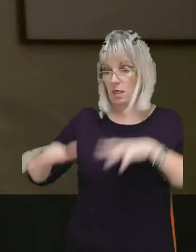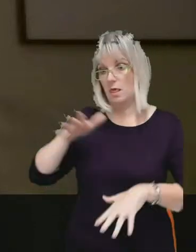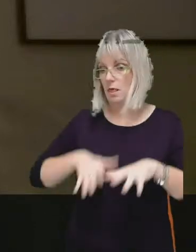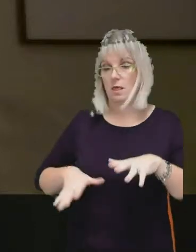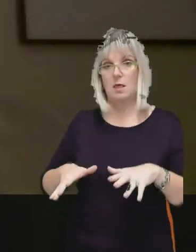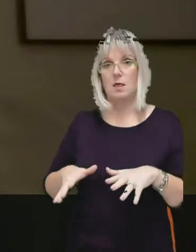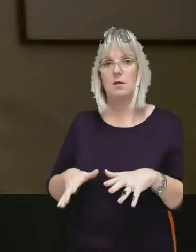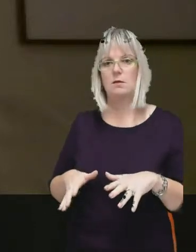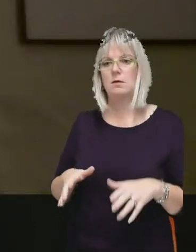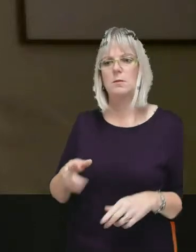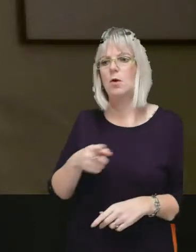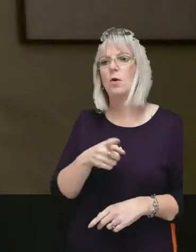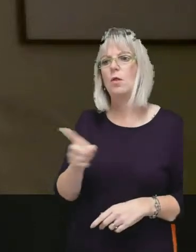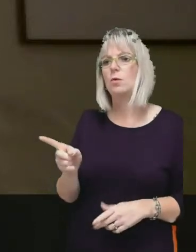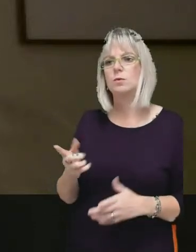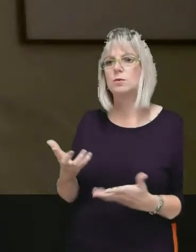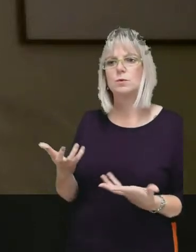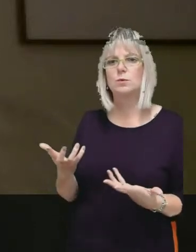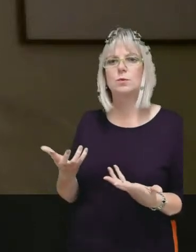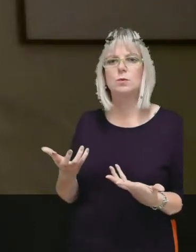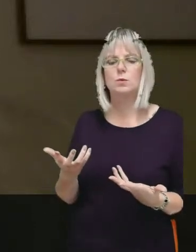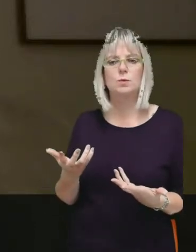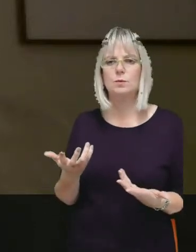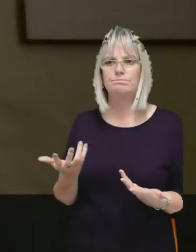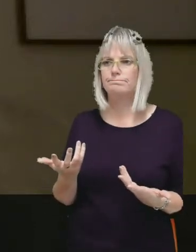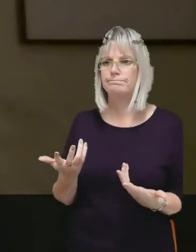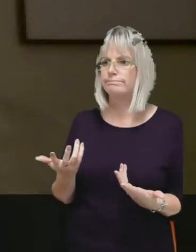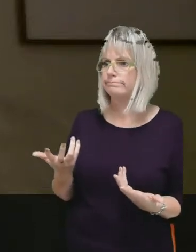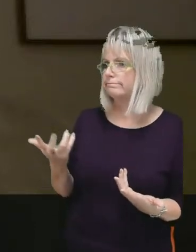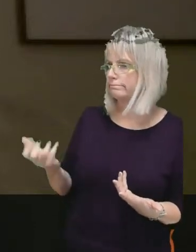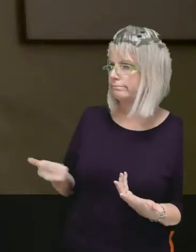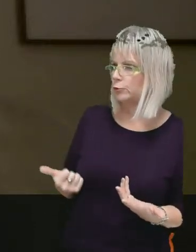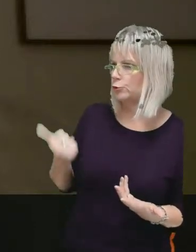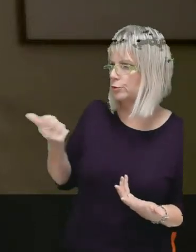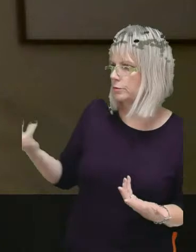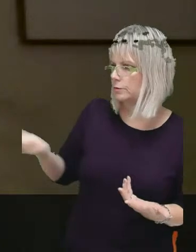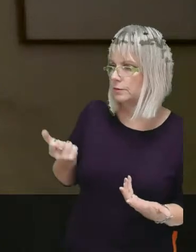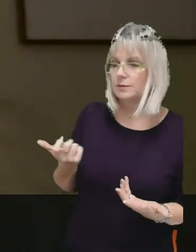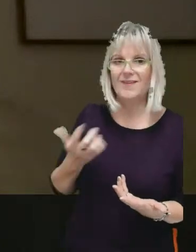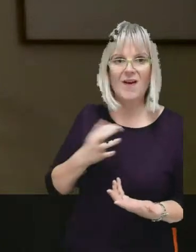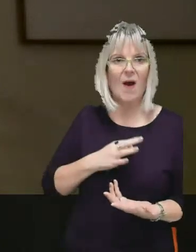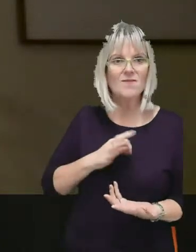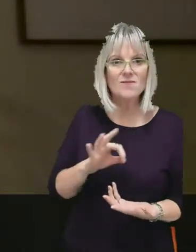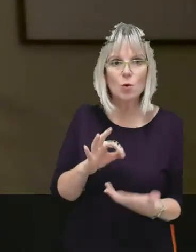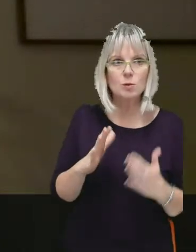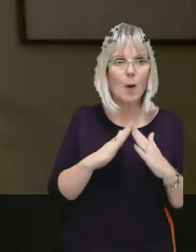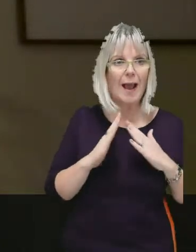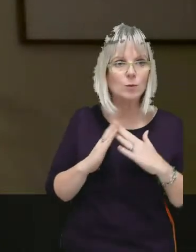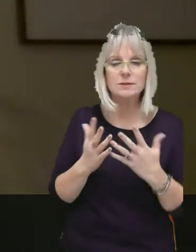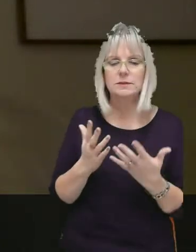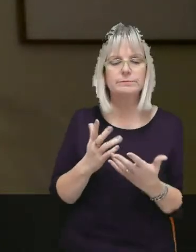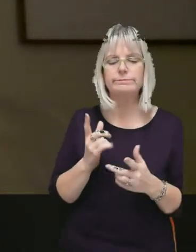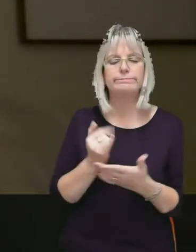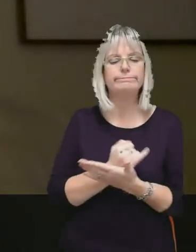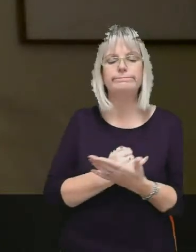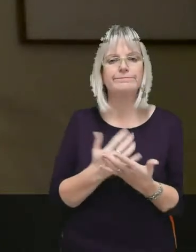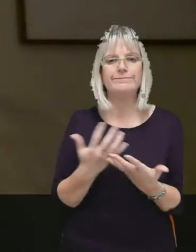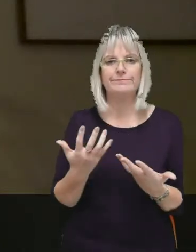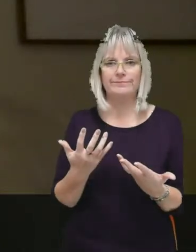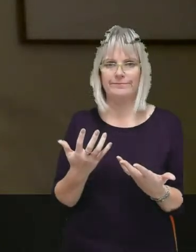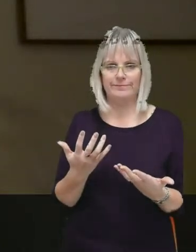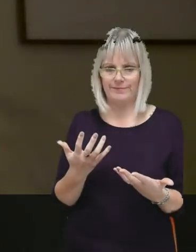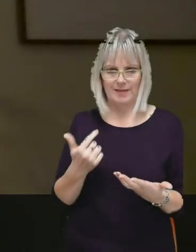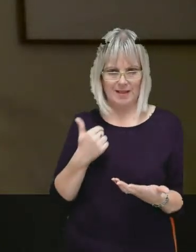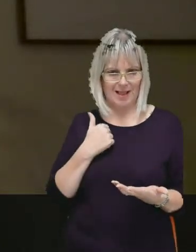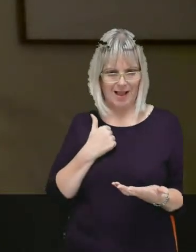save for a deposit, affordable housing is still out of reach when most of our income disappears monthly in rent payments. My question